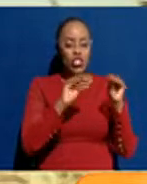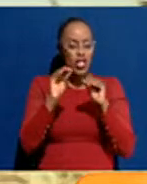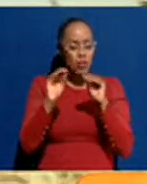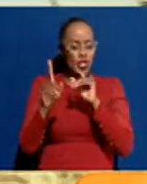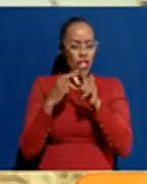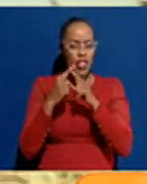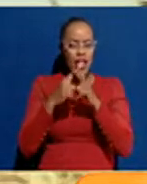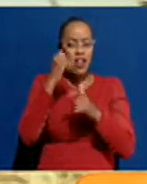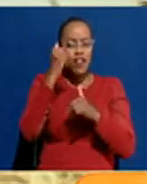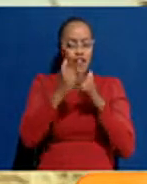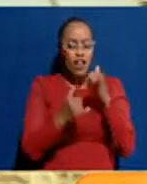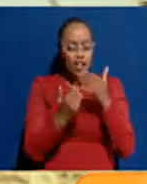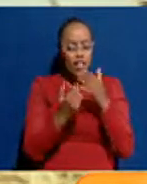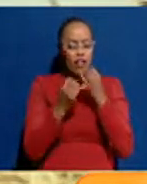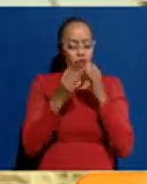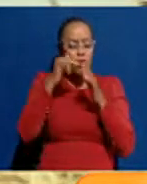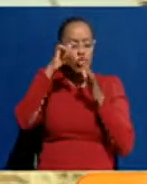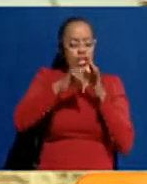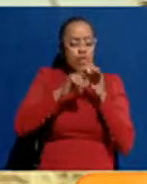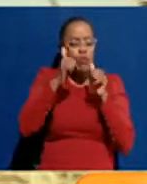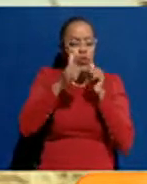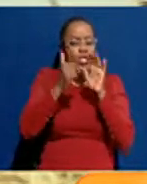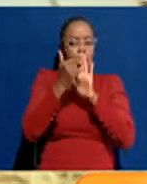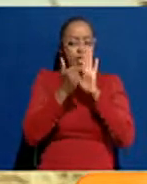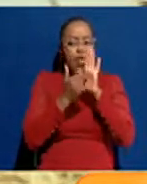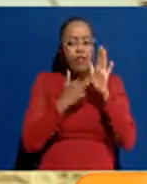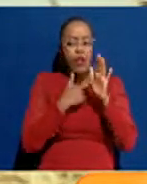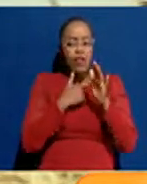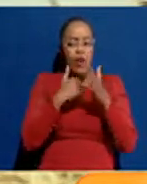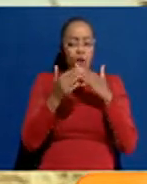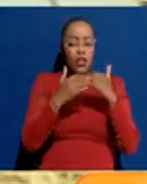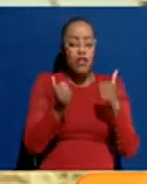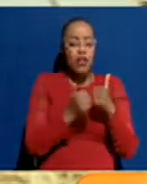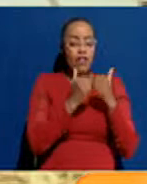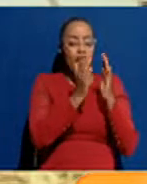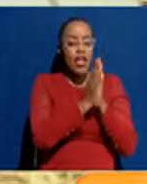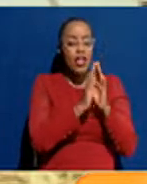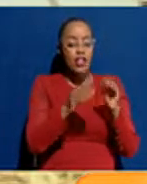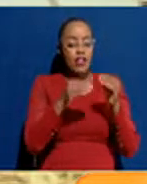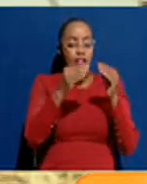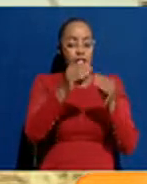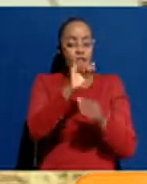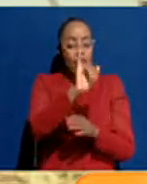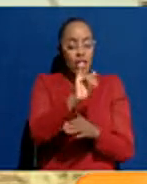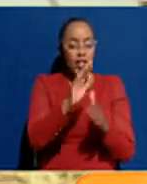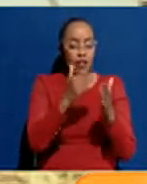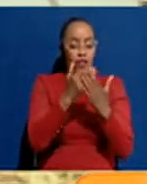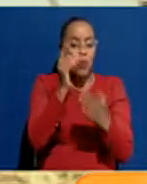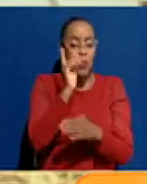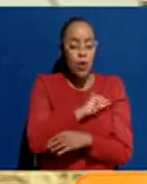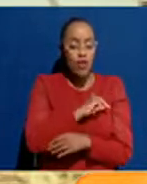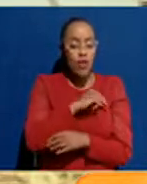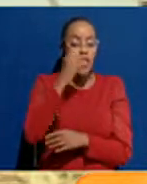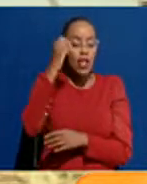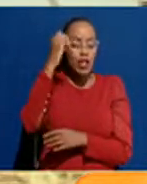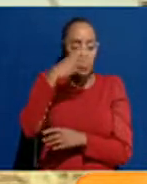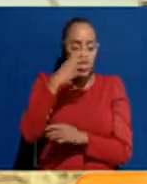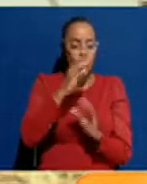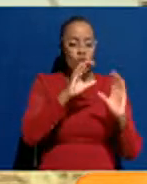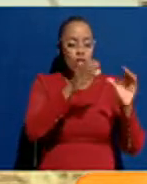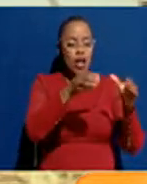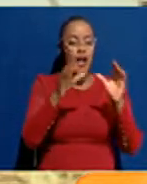then finally the retail. So what happens on a yearly basis and even how that tariff was arrived at, the generation plants